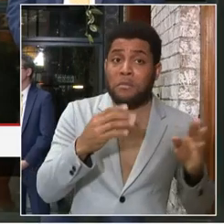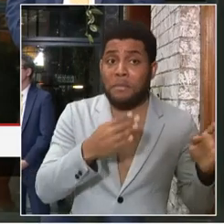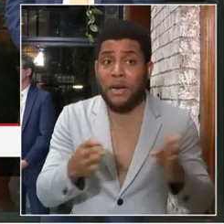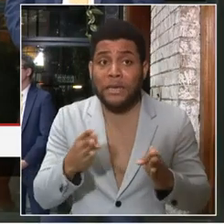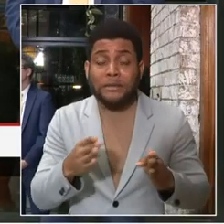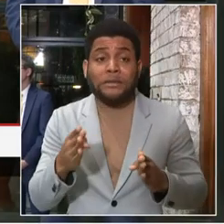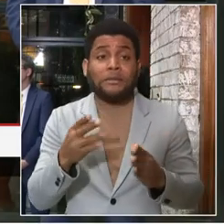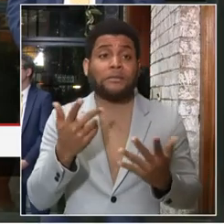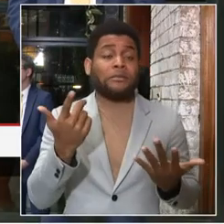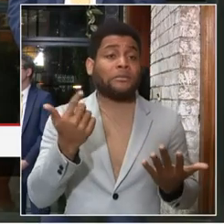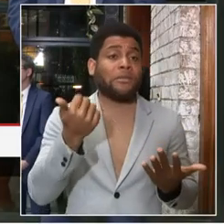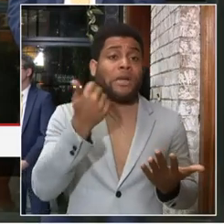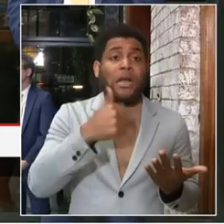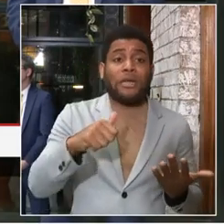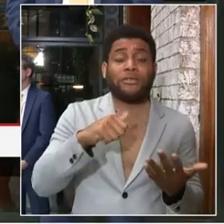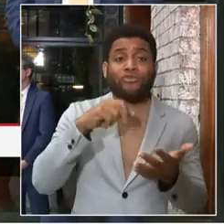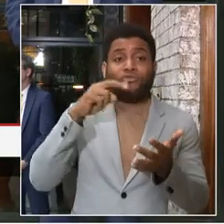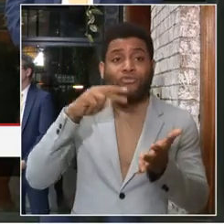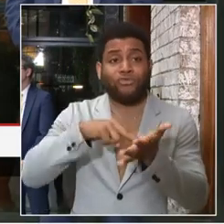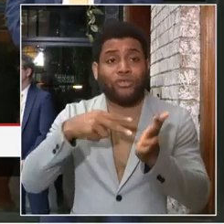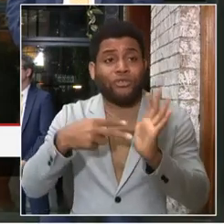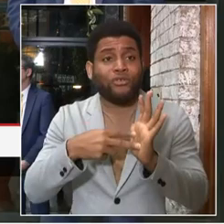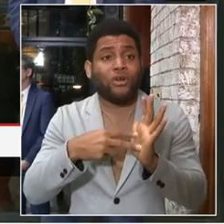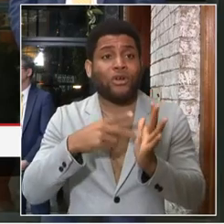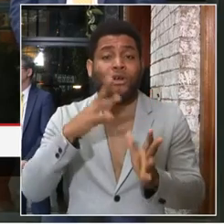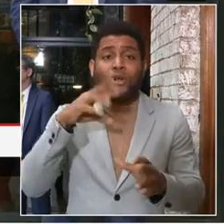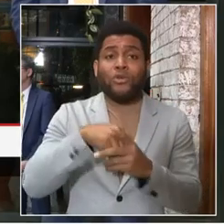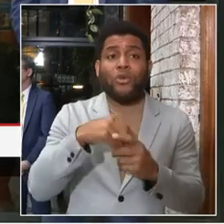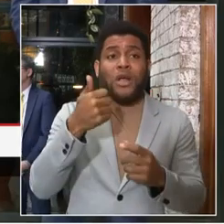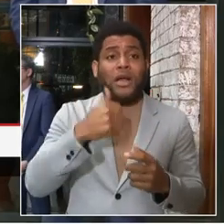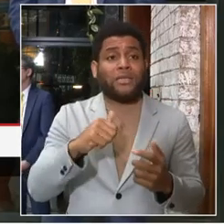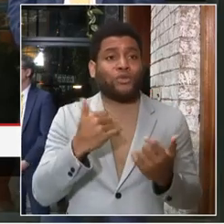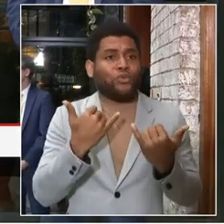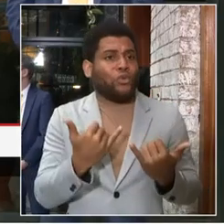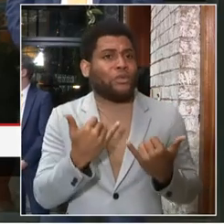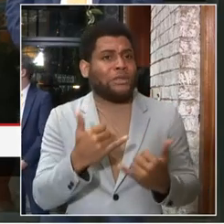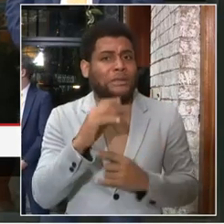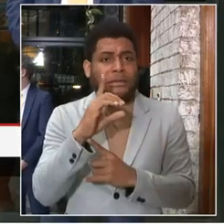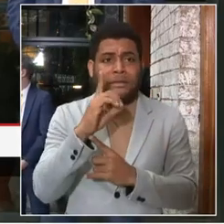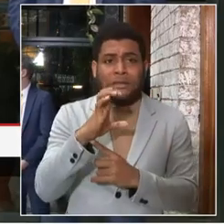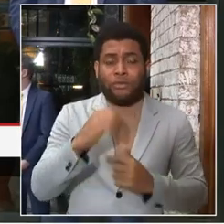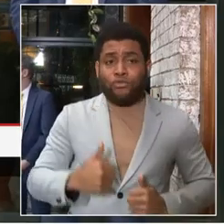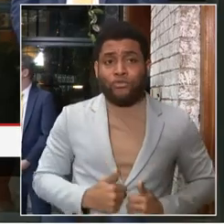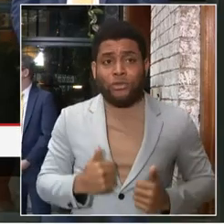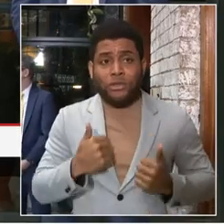any current DC residents in the steering committee? And if not, why